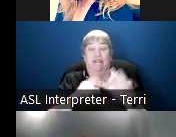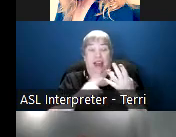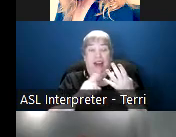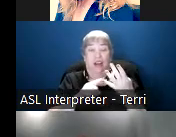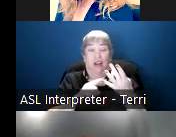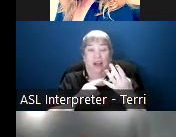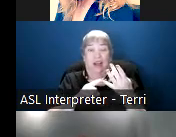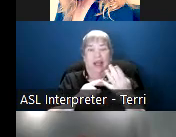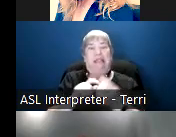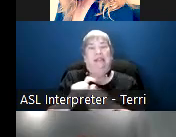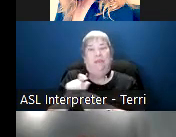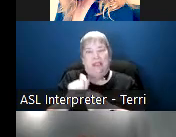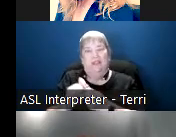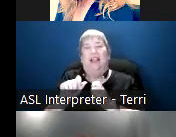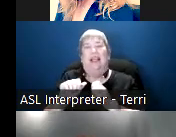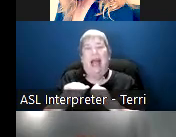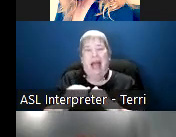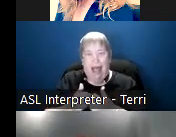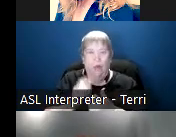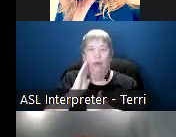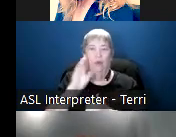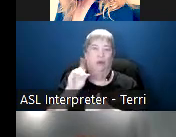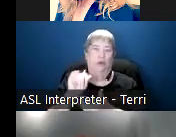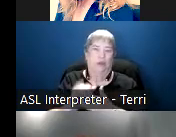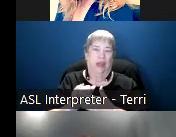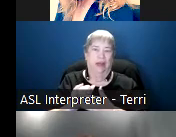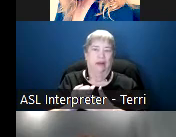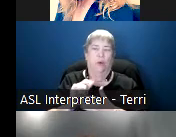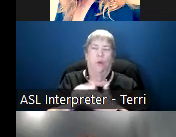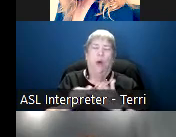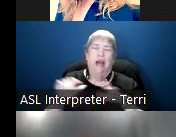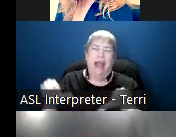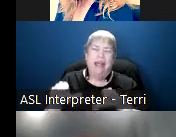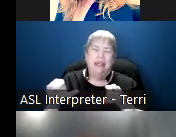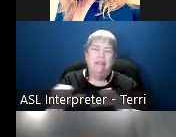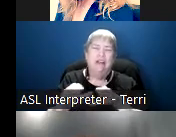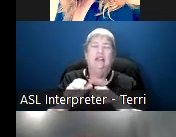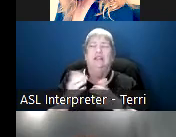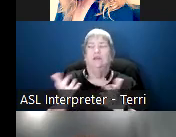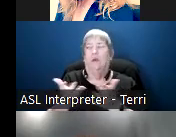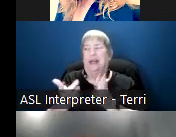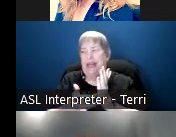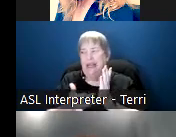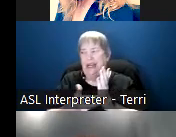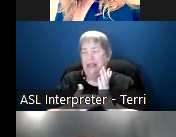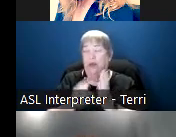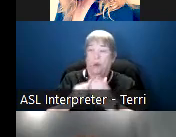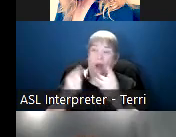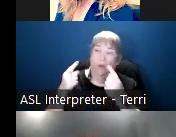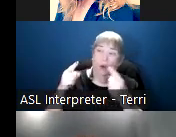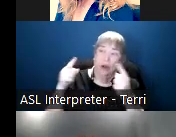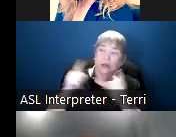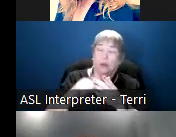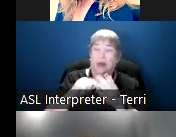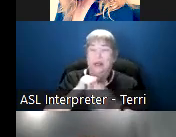is to establish your specific techniques or activities, what works, what doesn't, to address your